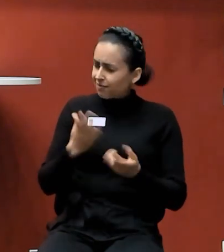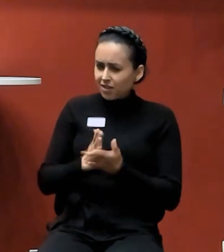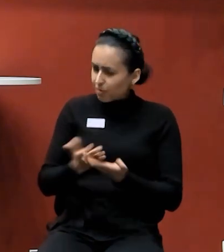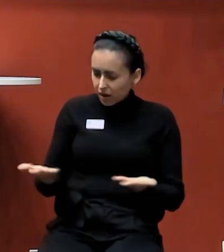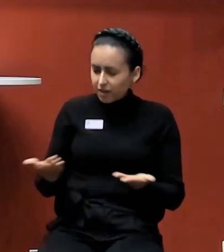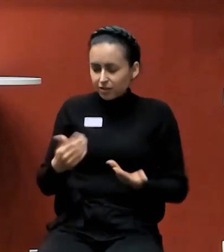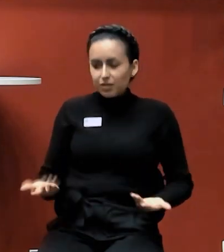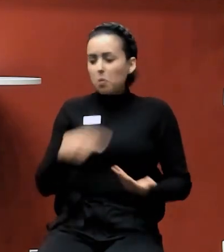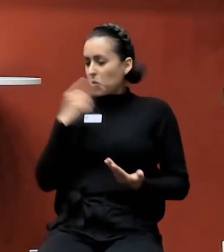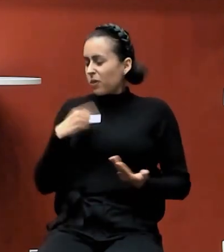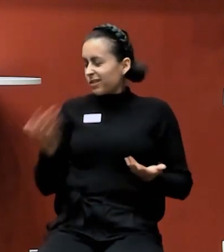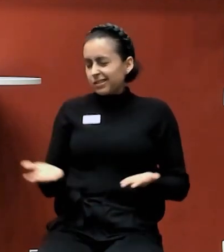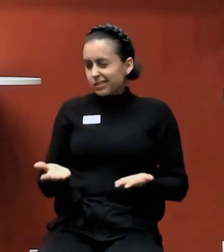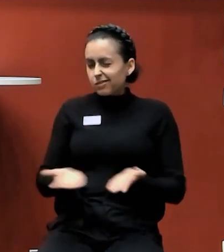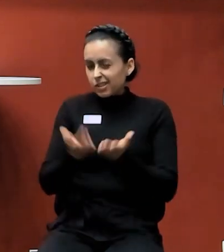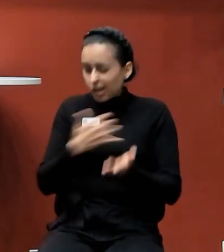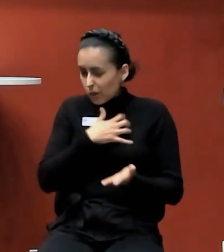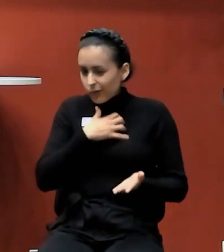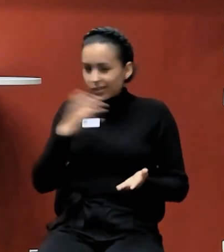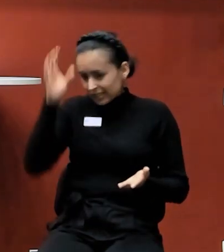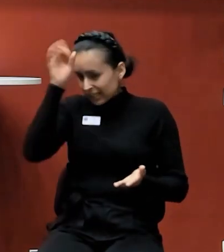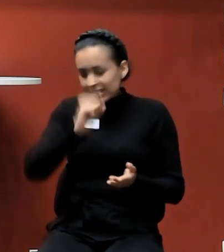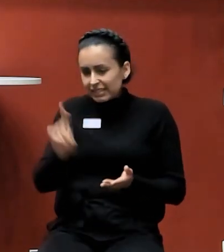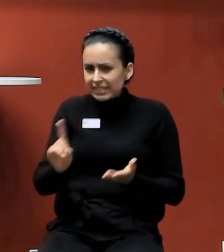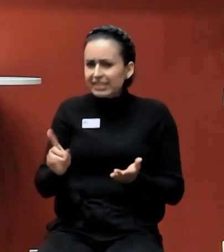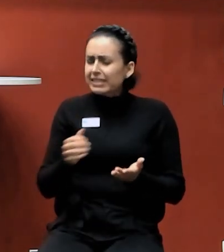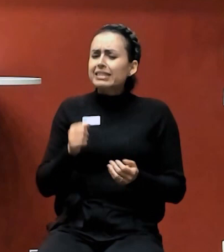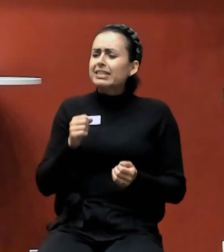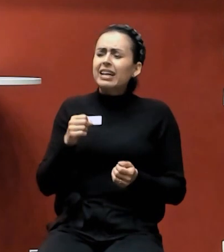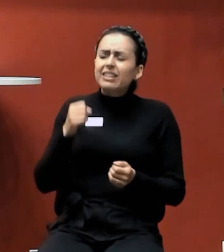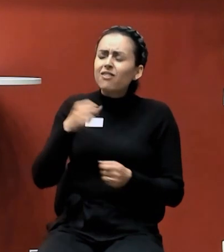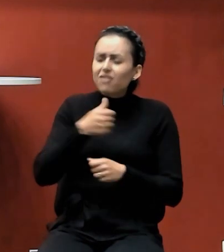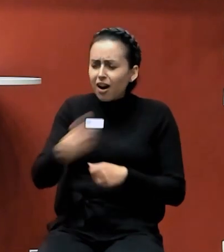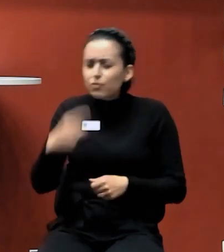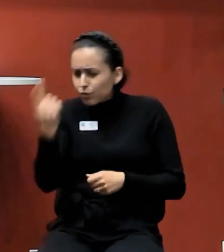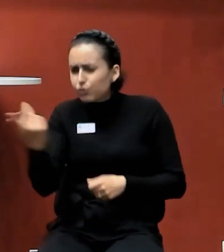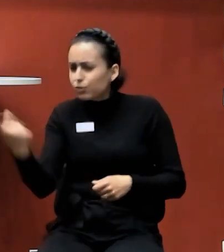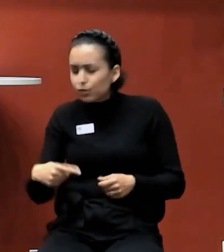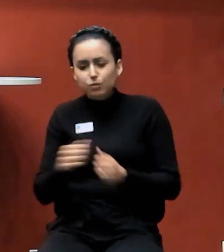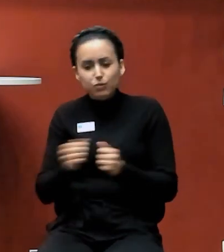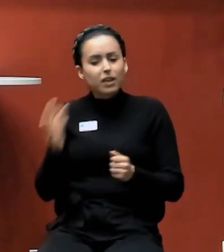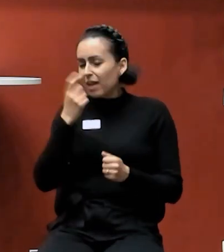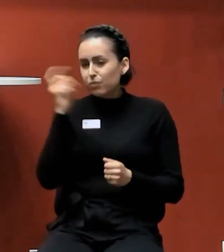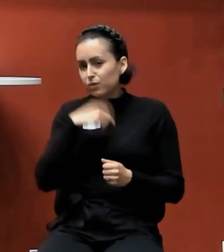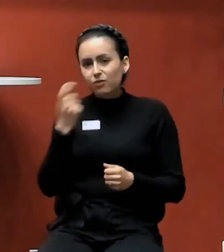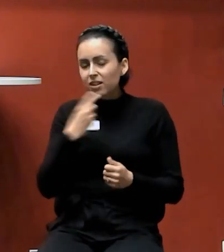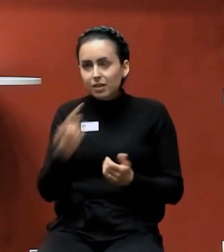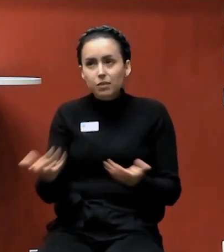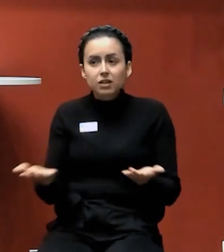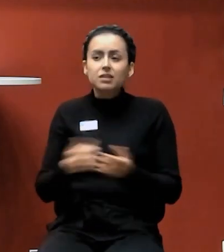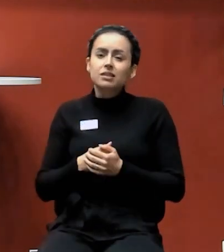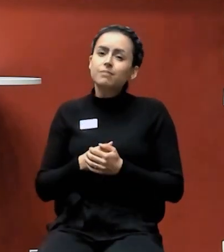as I'm speaking, but it's Livia. This is the only question we have. I think,